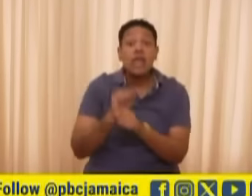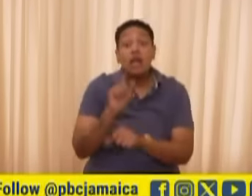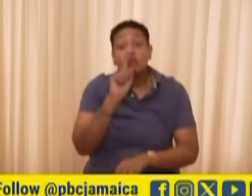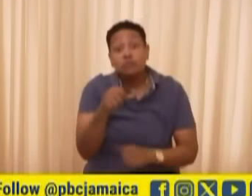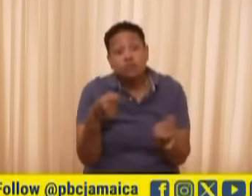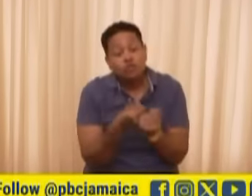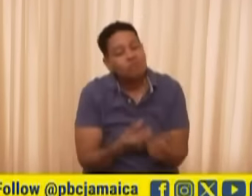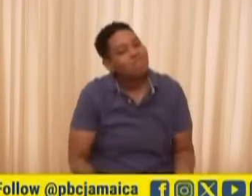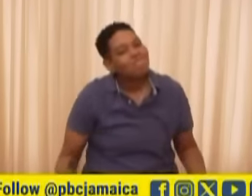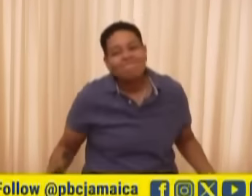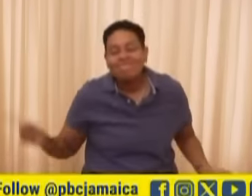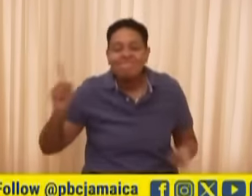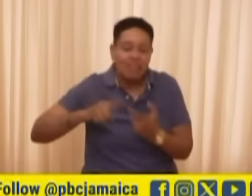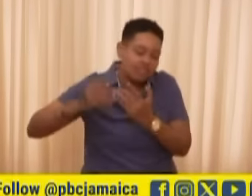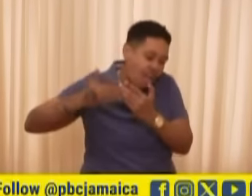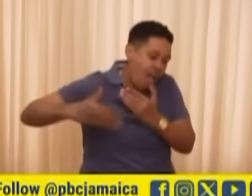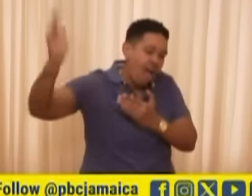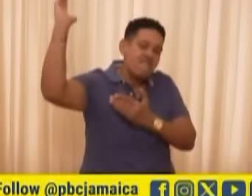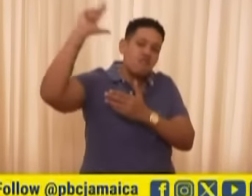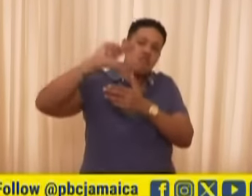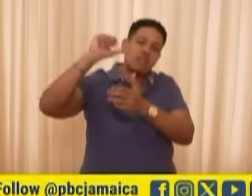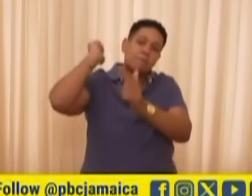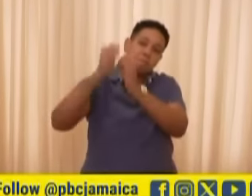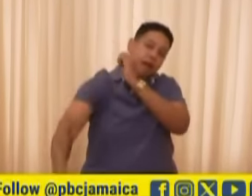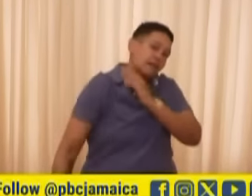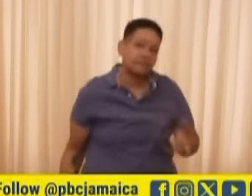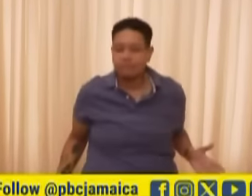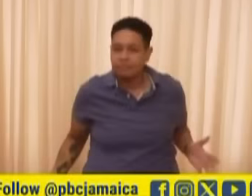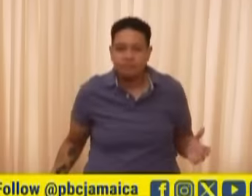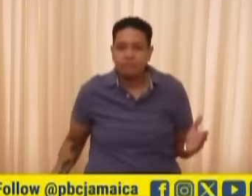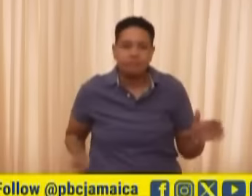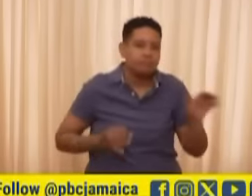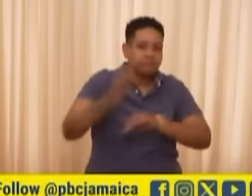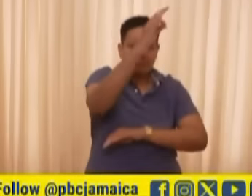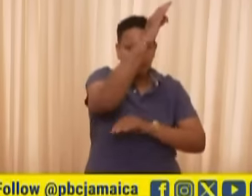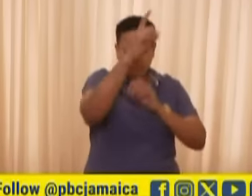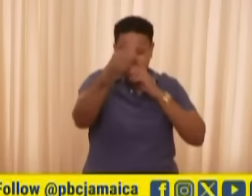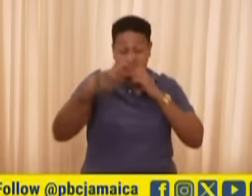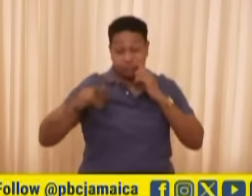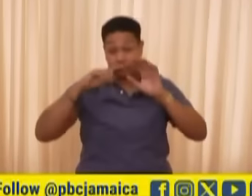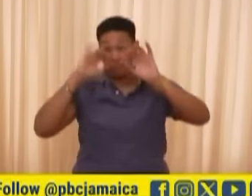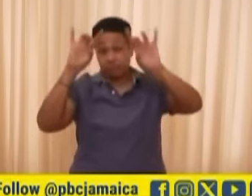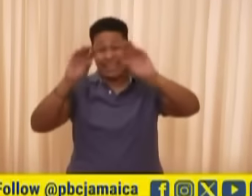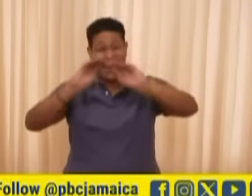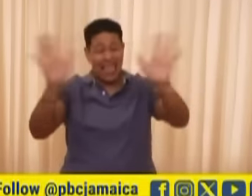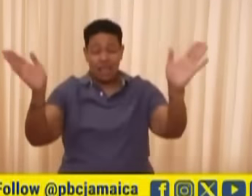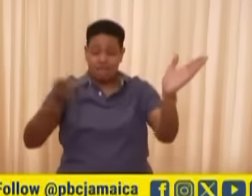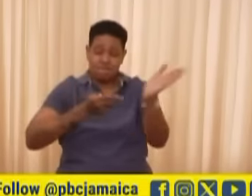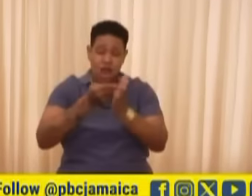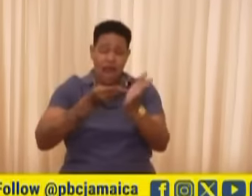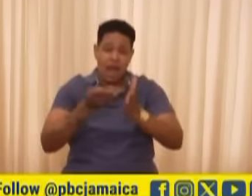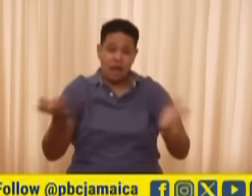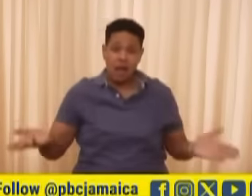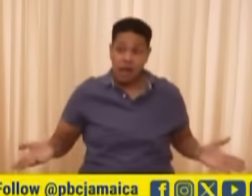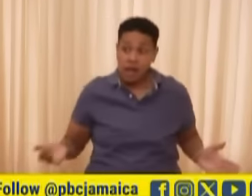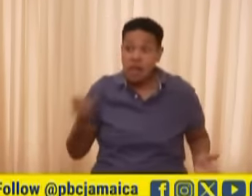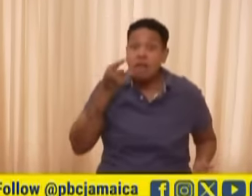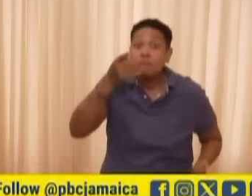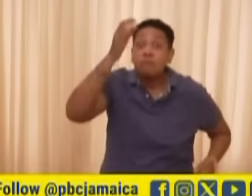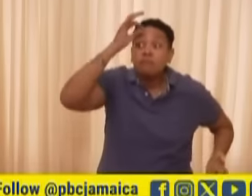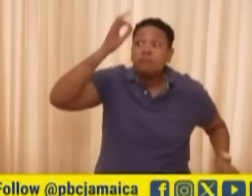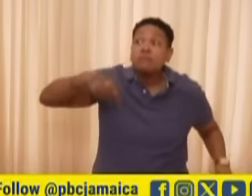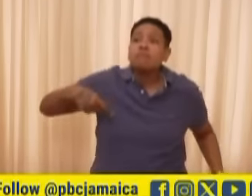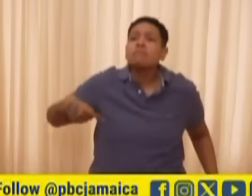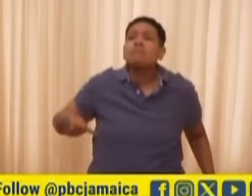response until after the hurricane. And so I'm just putting it very frankly, that if you